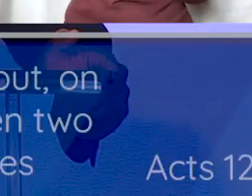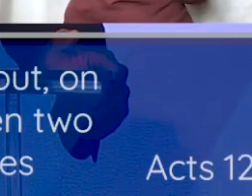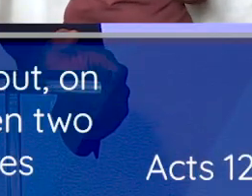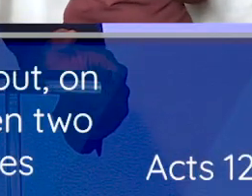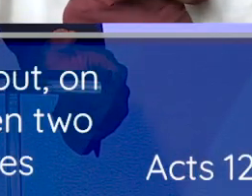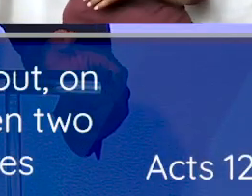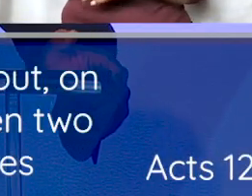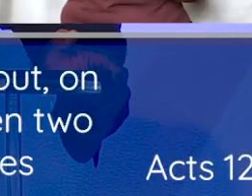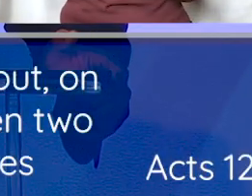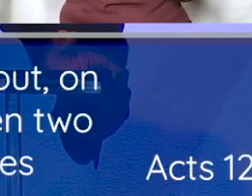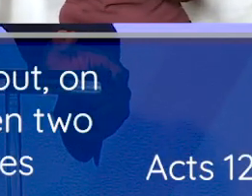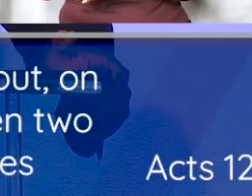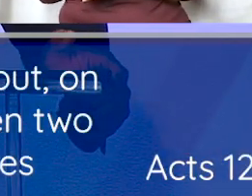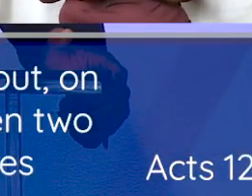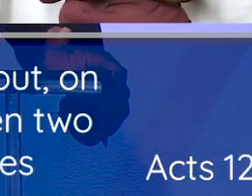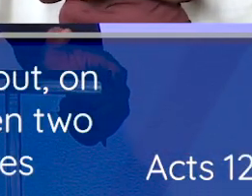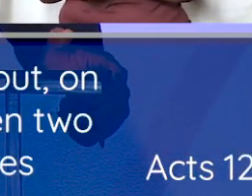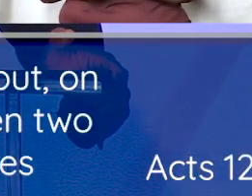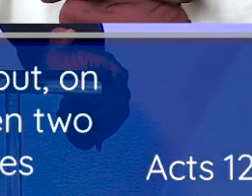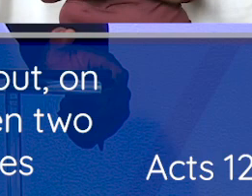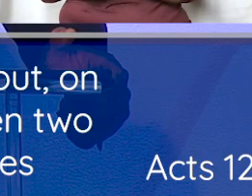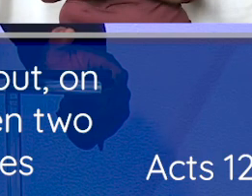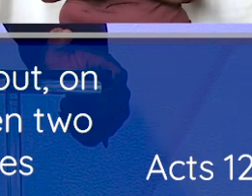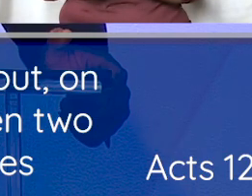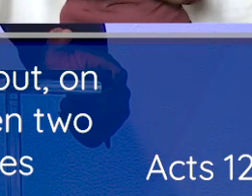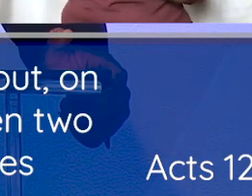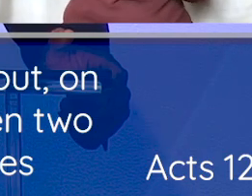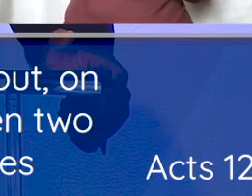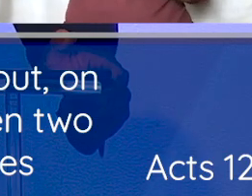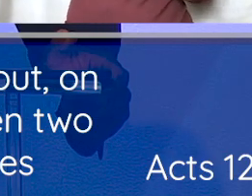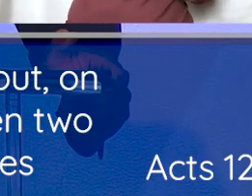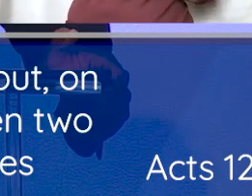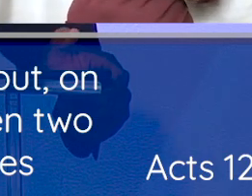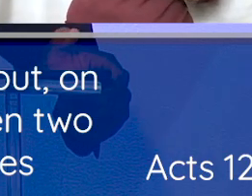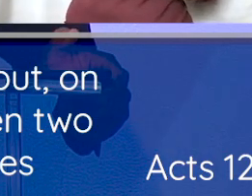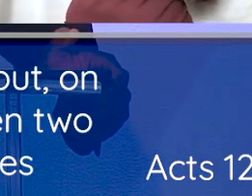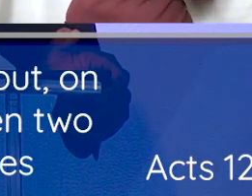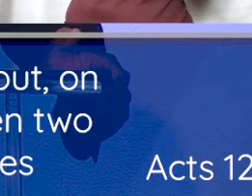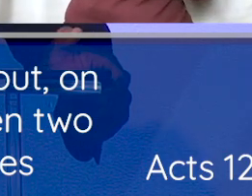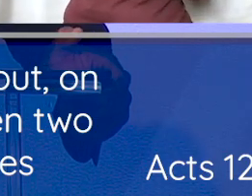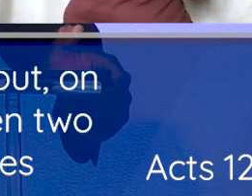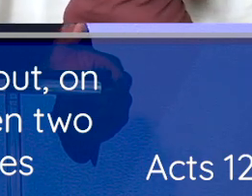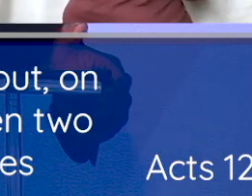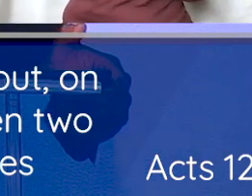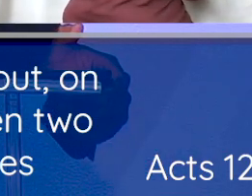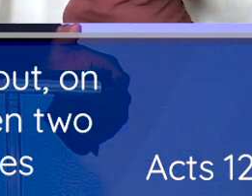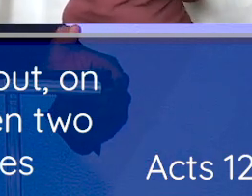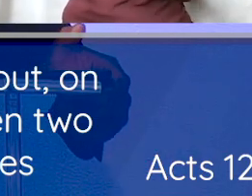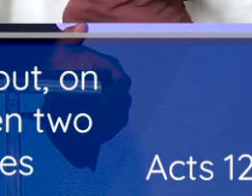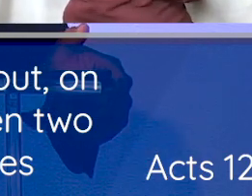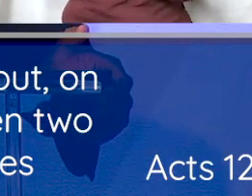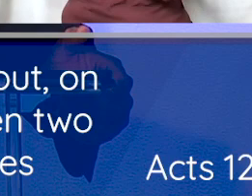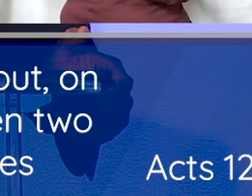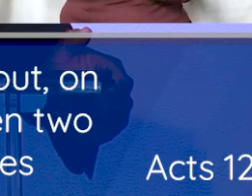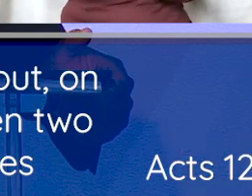6, now when Herod was about to bring him out on the very night, Peter was sleeping, bound with